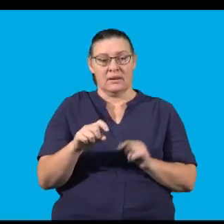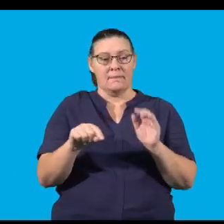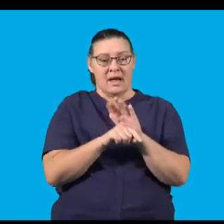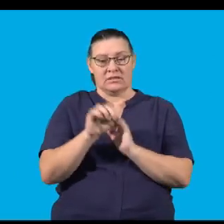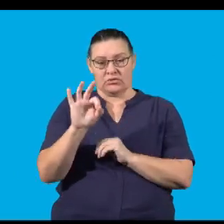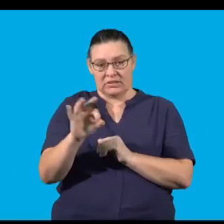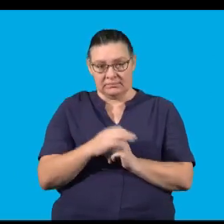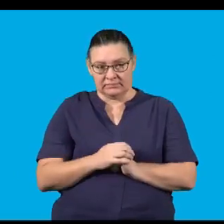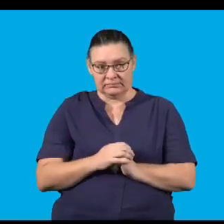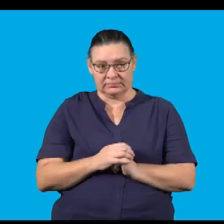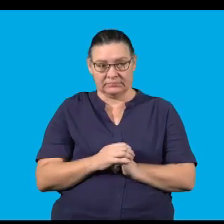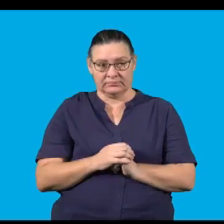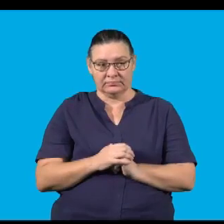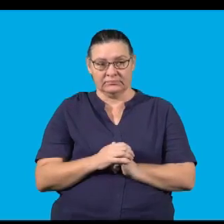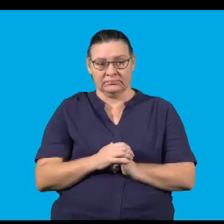minus 3.